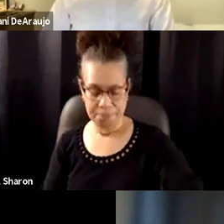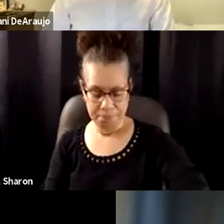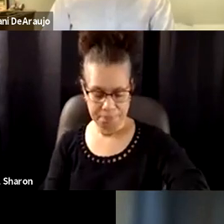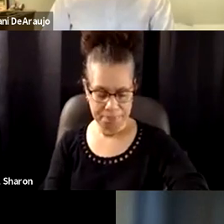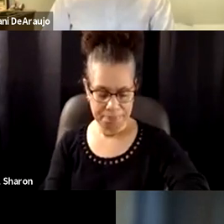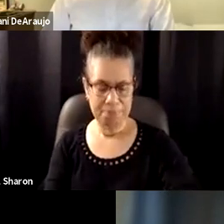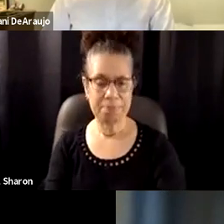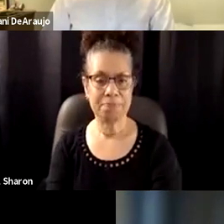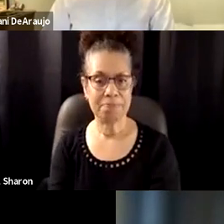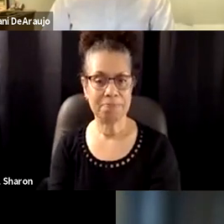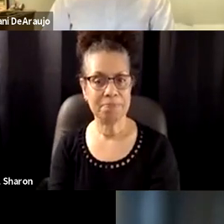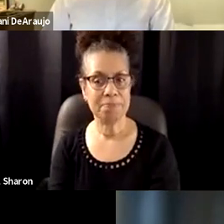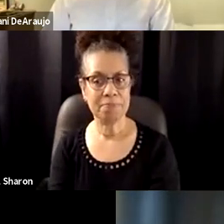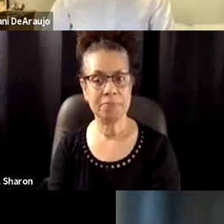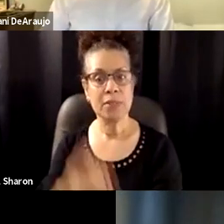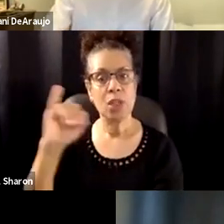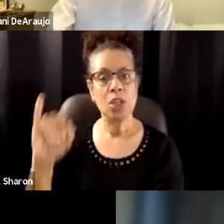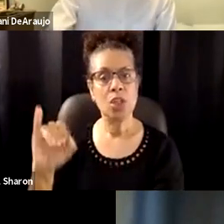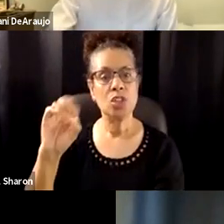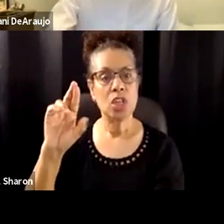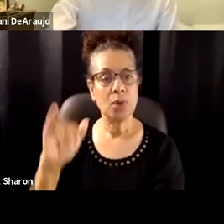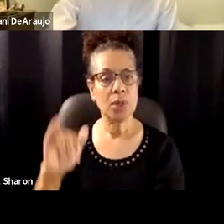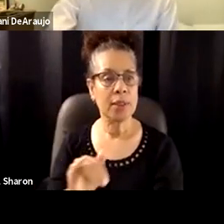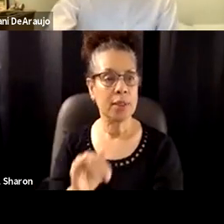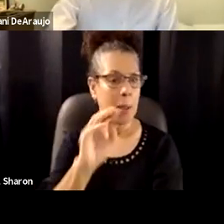you mr de aruja